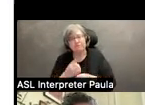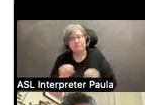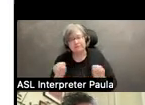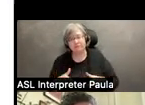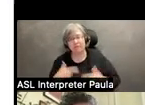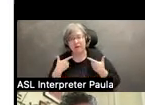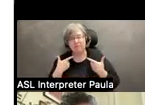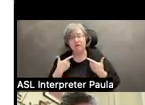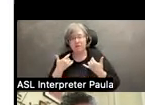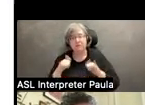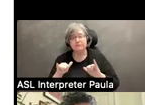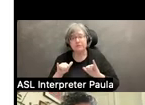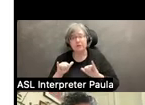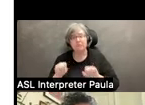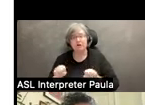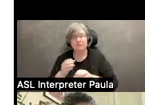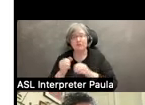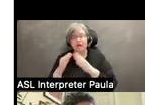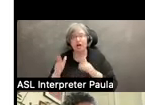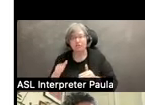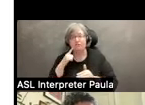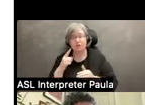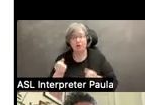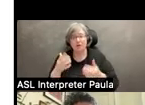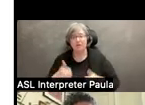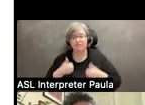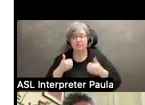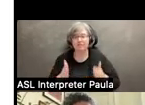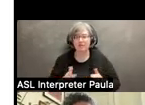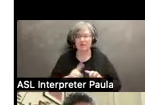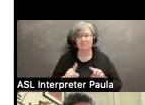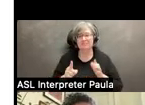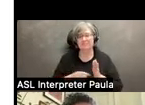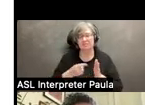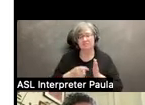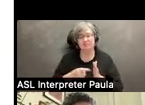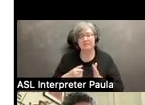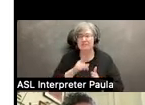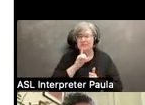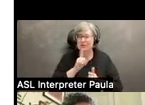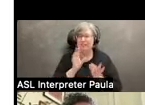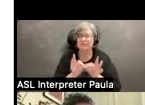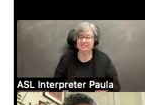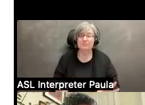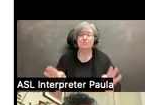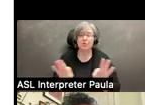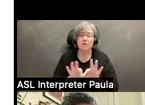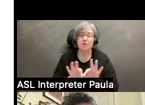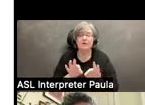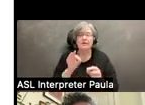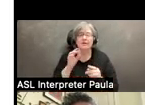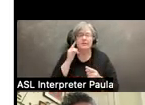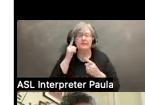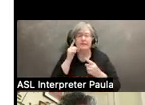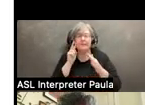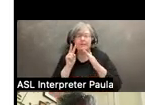a possibility for many survivors, but we are finding ourselves at times in which it's really important to think ahead